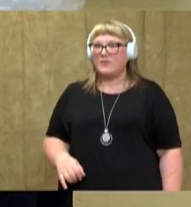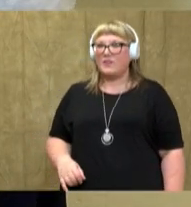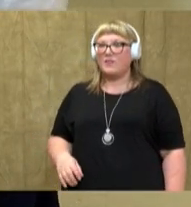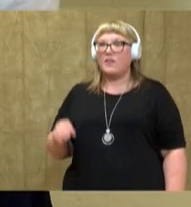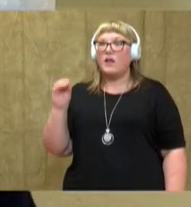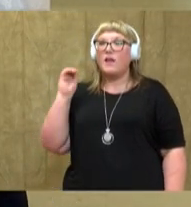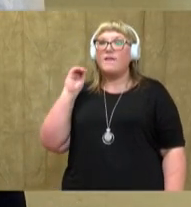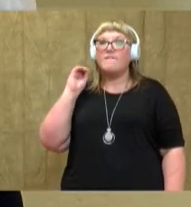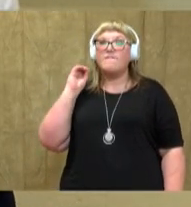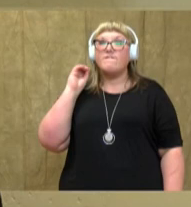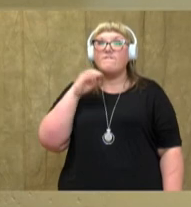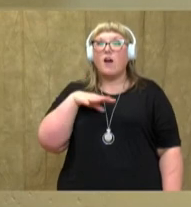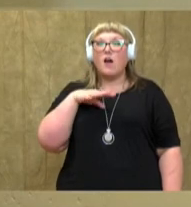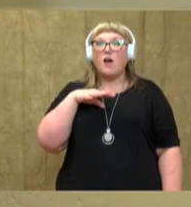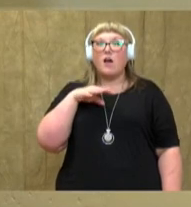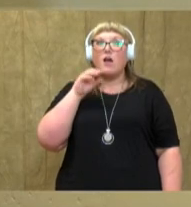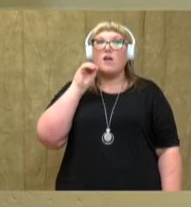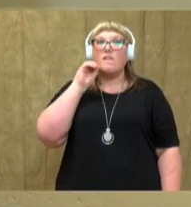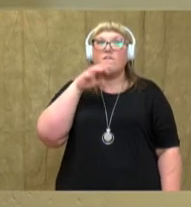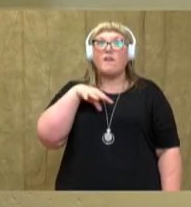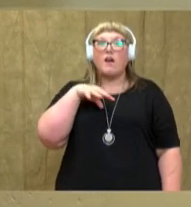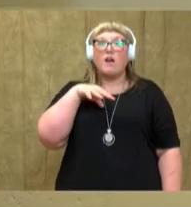going. Eh.